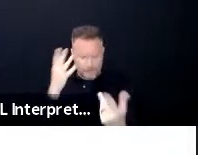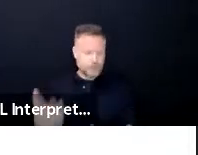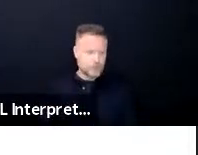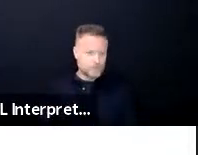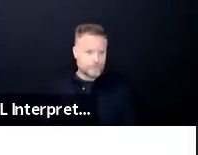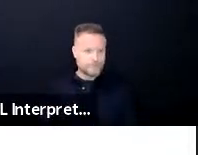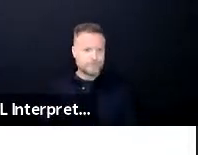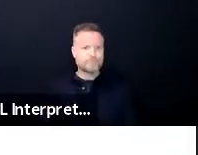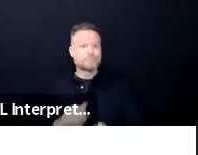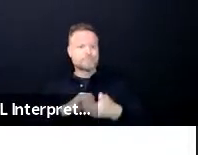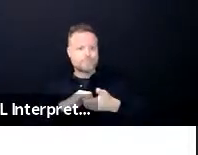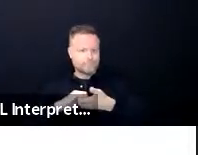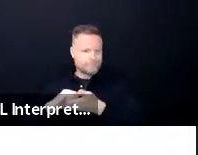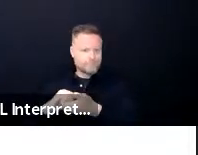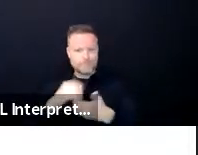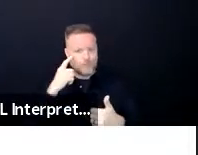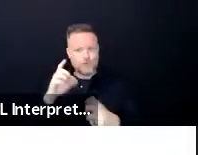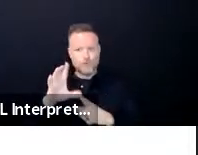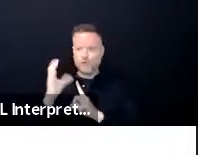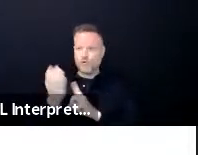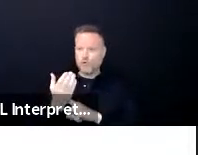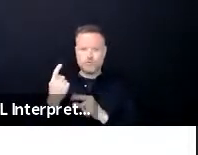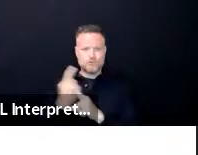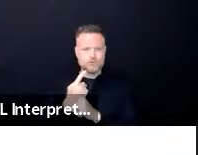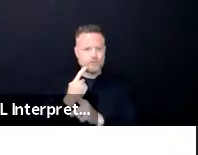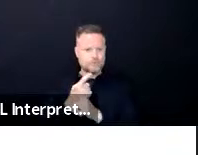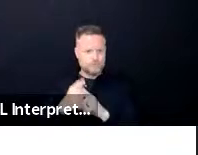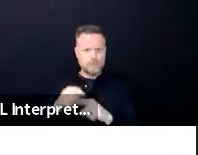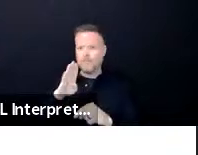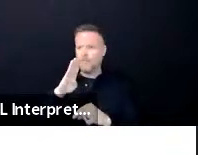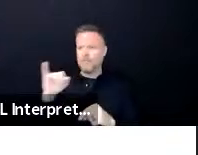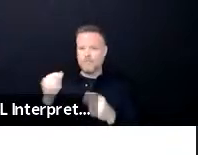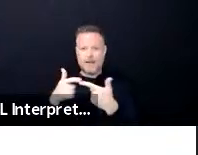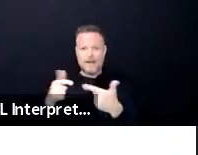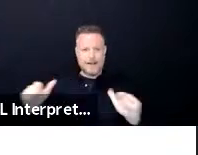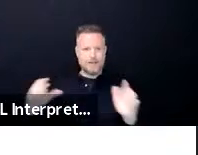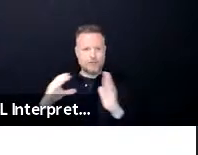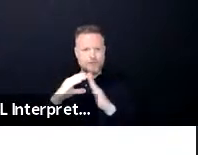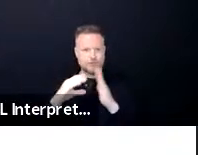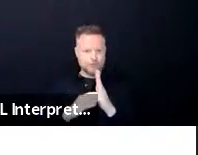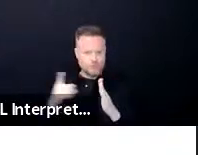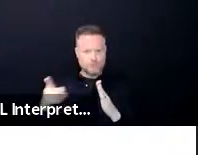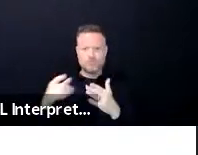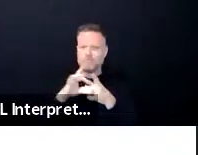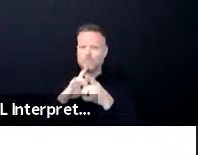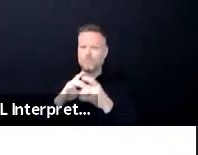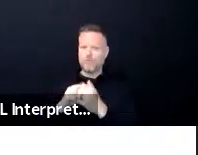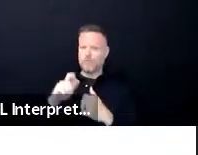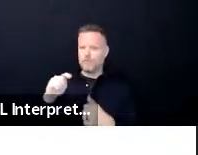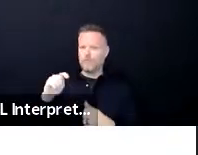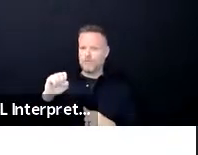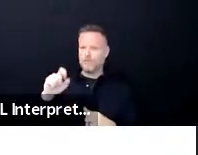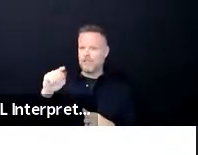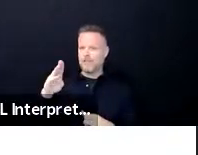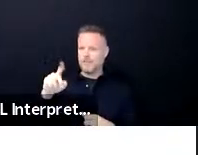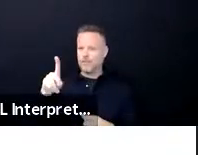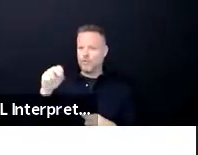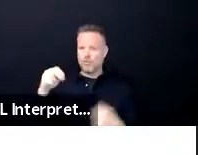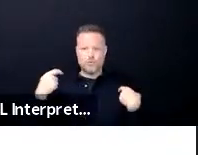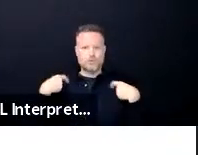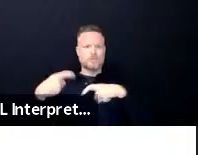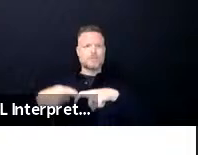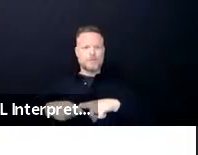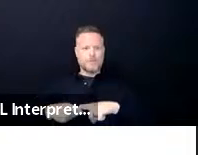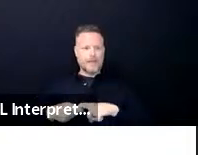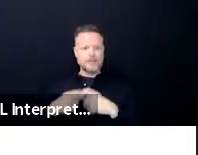to create culturally relevant bilingual scripts for Governor Kelly to record with Telemundo, and this is a national